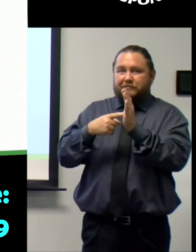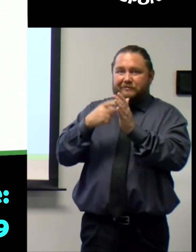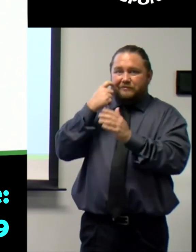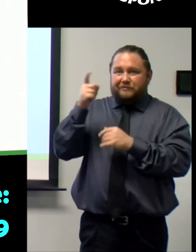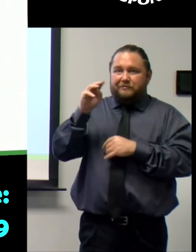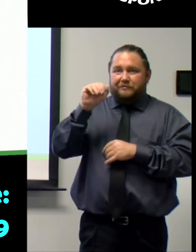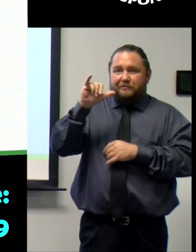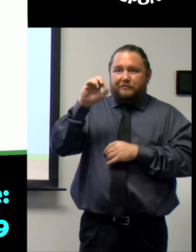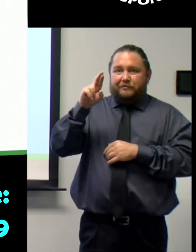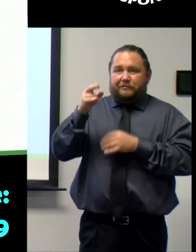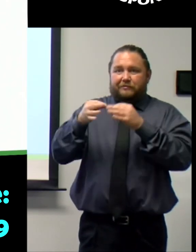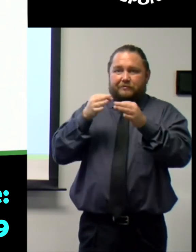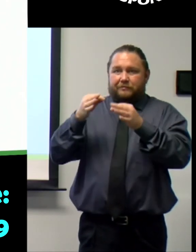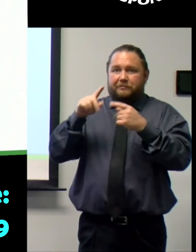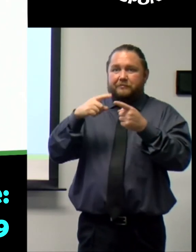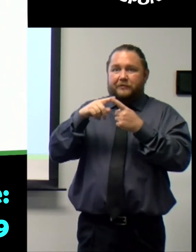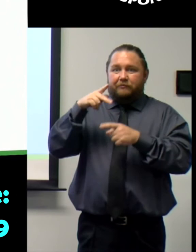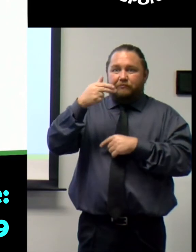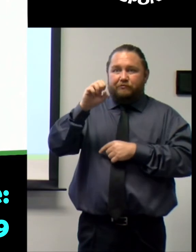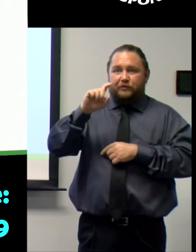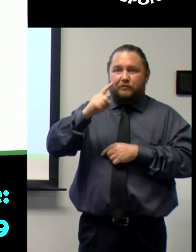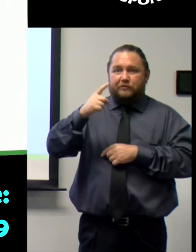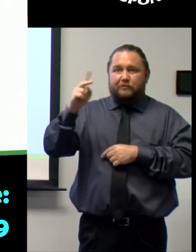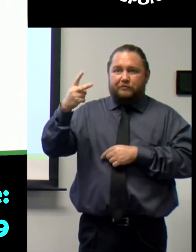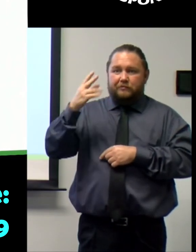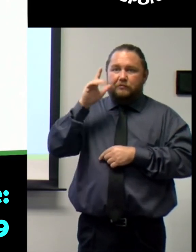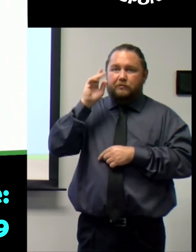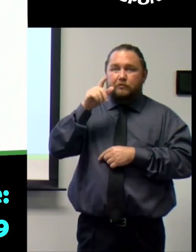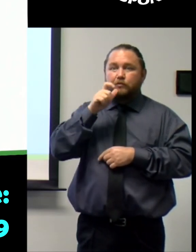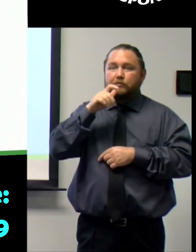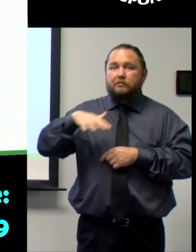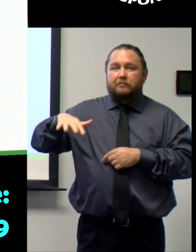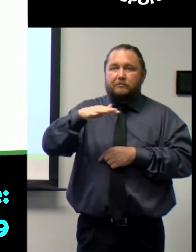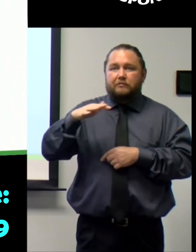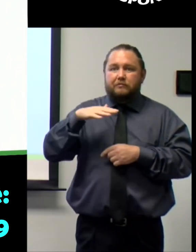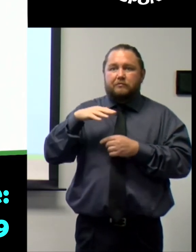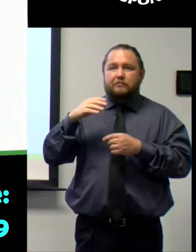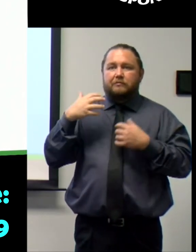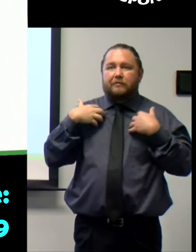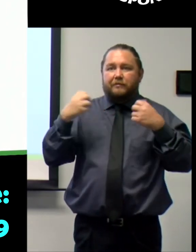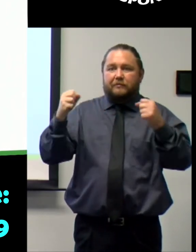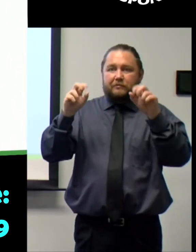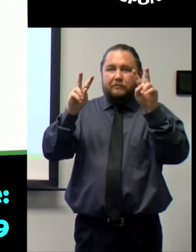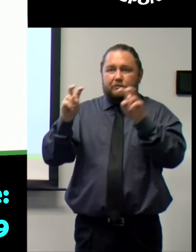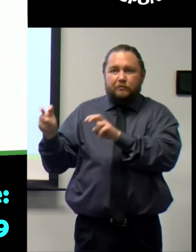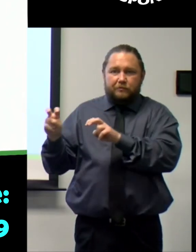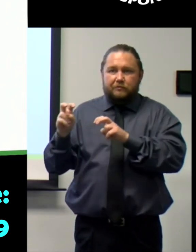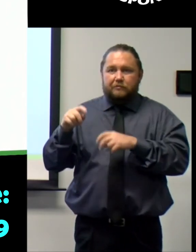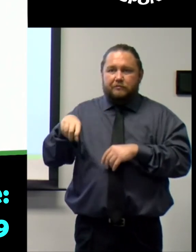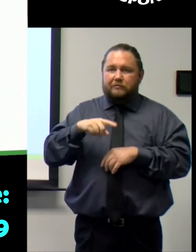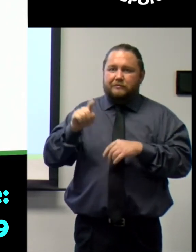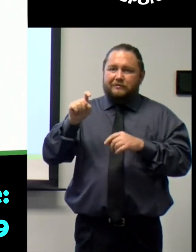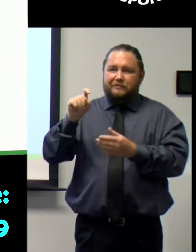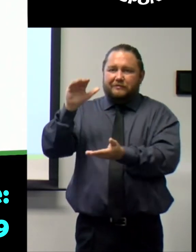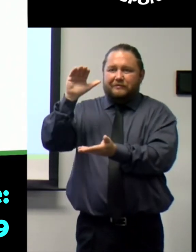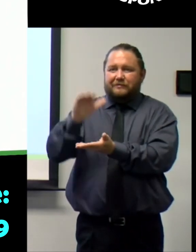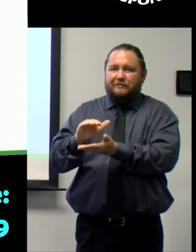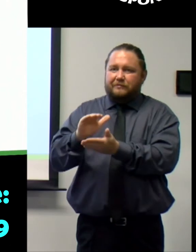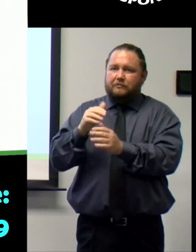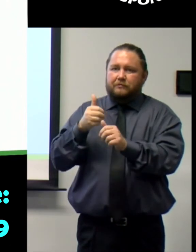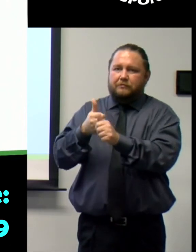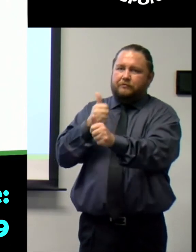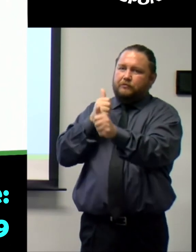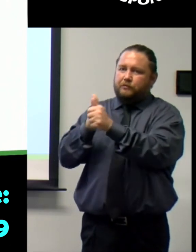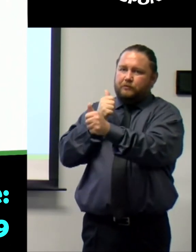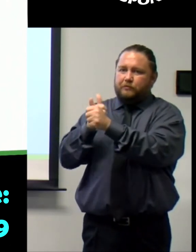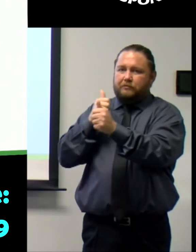do to reduce their spread, to reduce their exposure to COVID-19, and that's, again, avoiding close contact. If it's